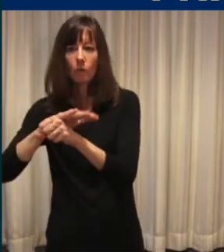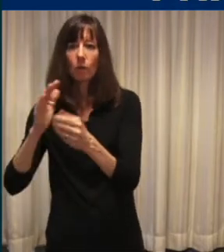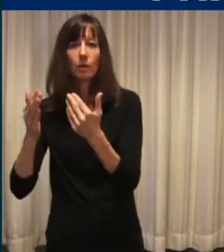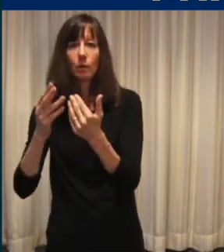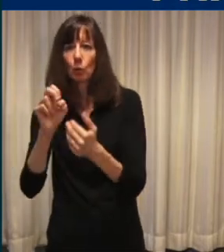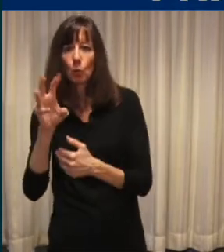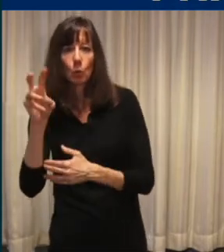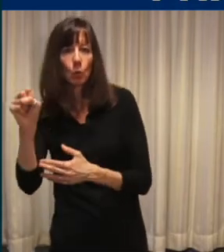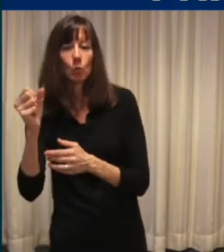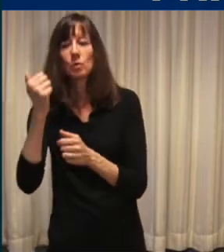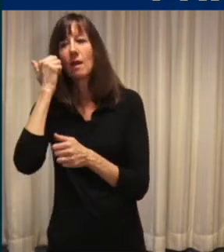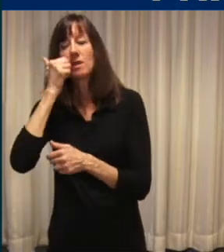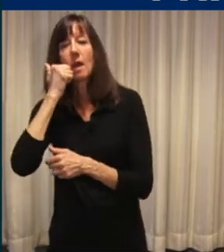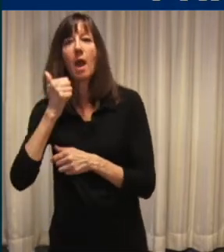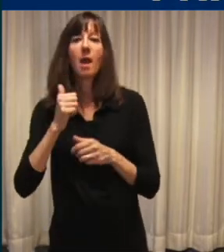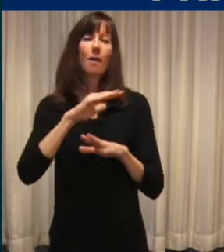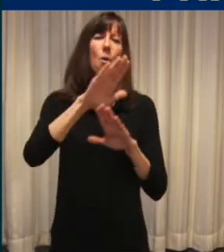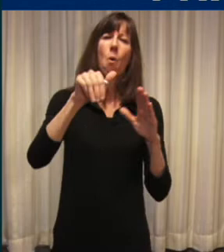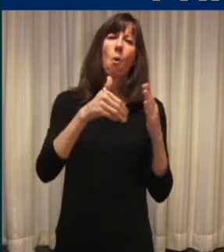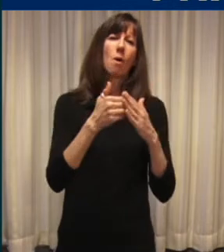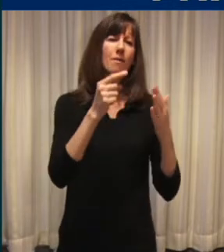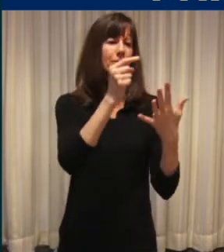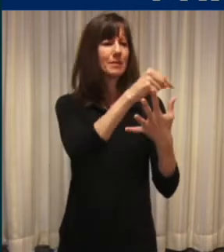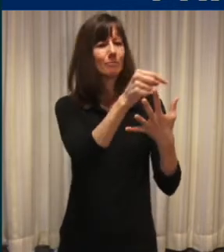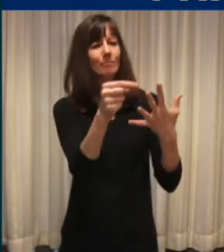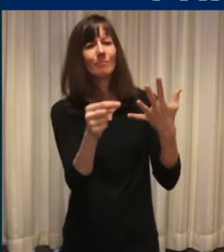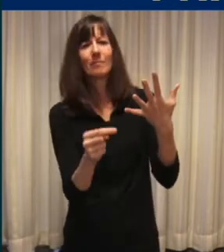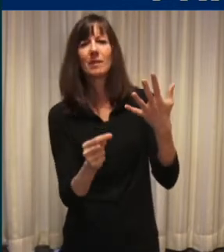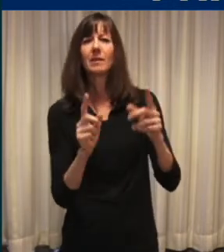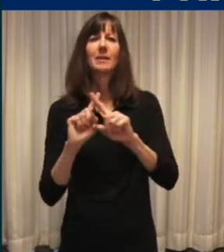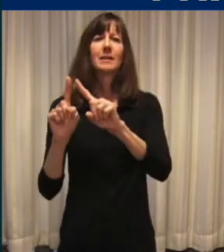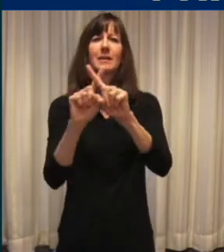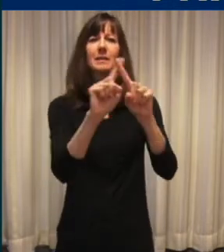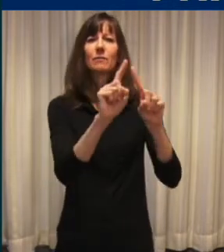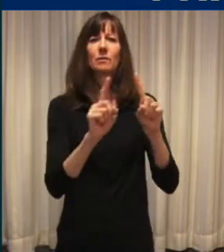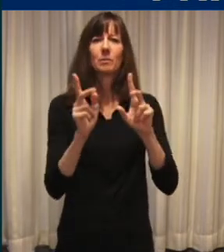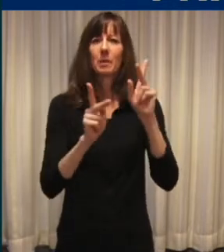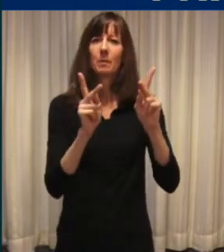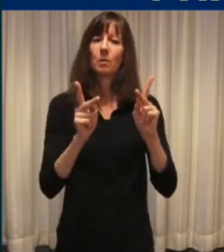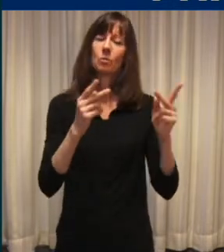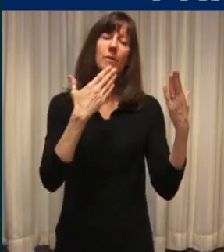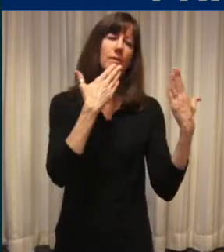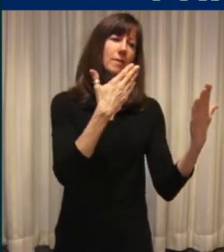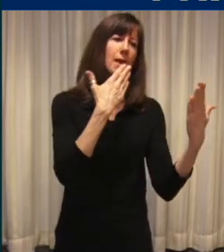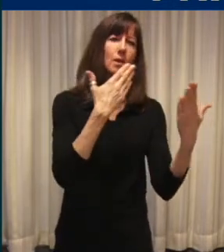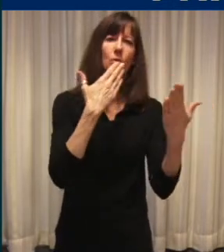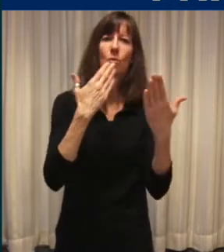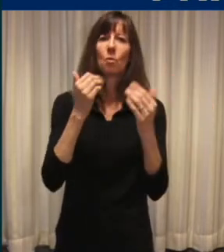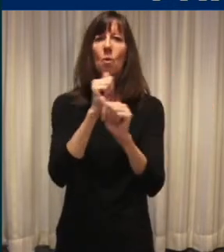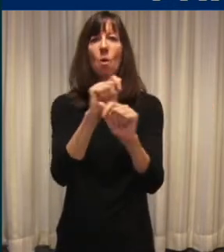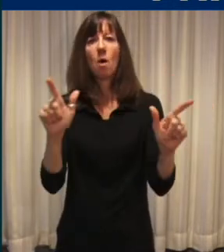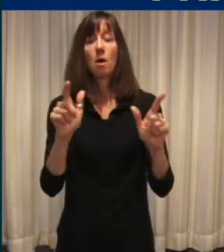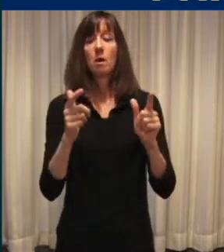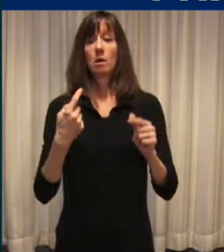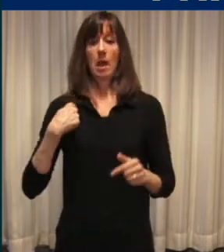just want to thank you for what you're doing. We're trying our best to get everything we can to you, from PPE